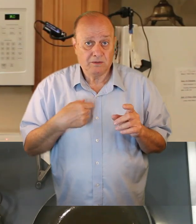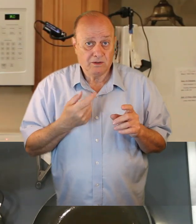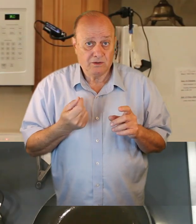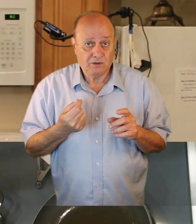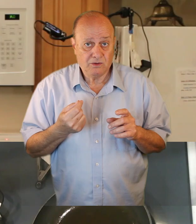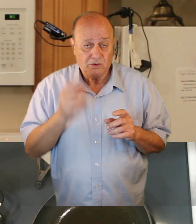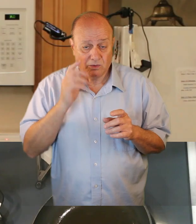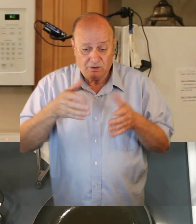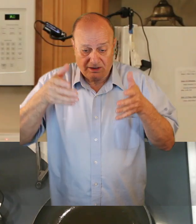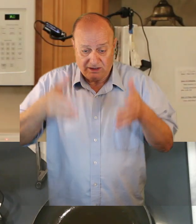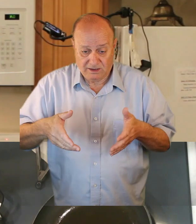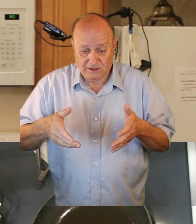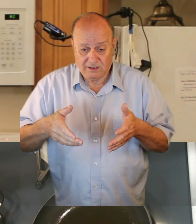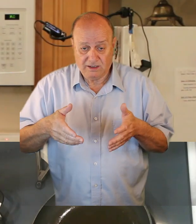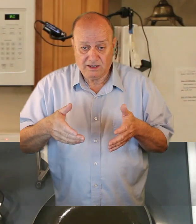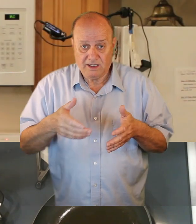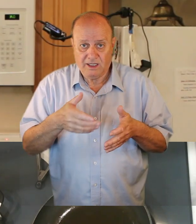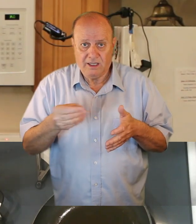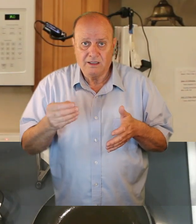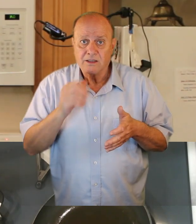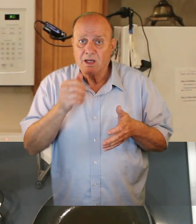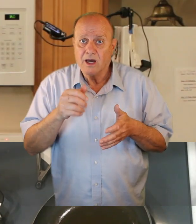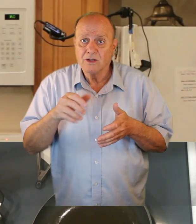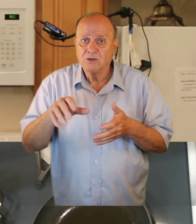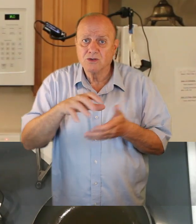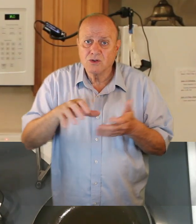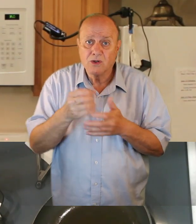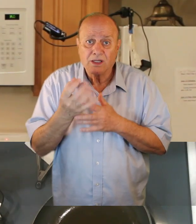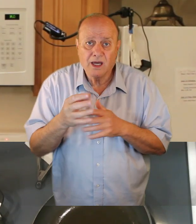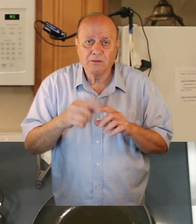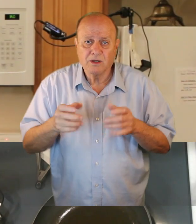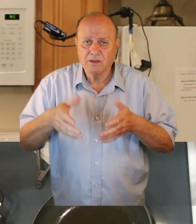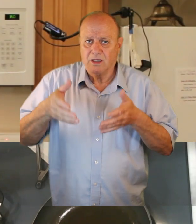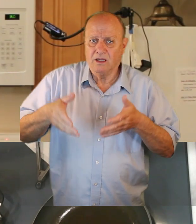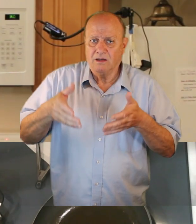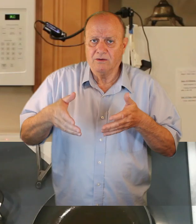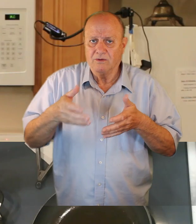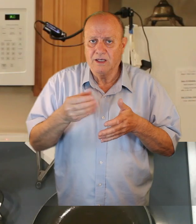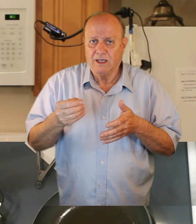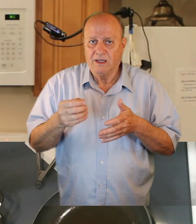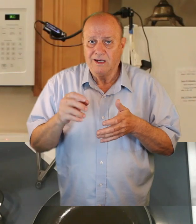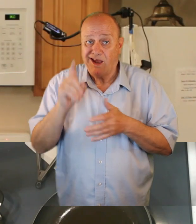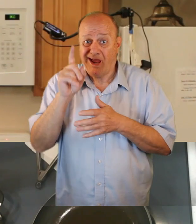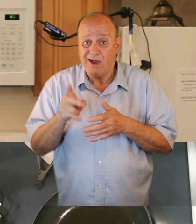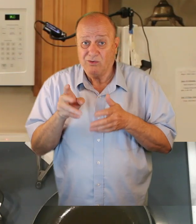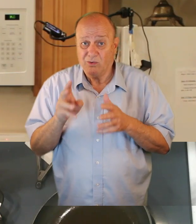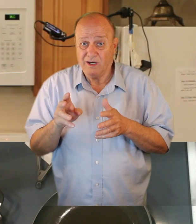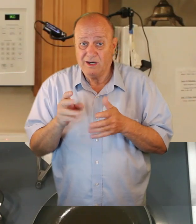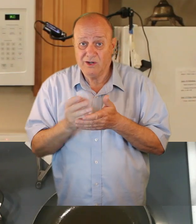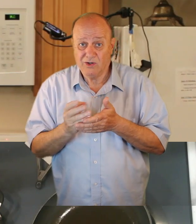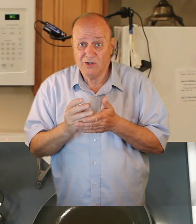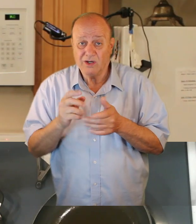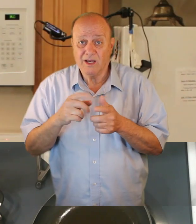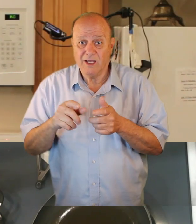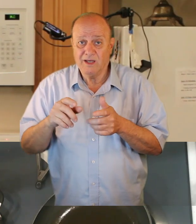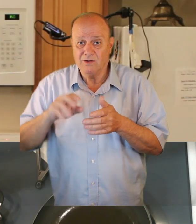But what I'm going to be doing is putting it in, and rather than stirring it a lot, let it sit a little bit and actually about halfway